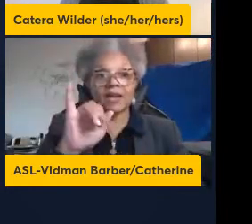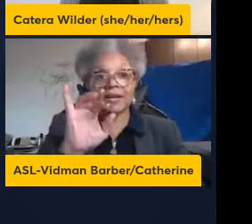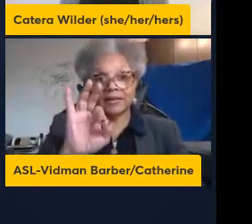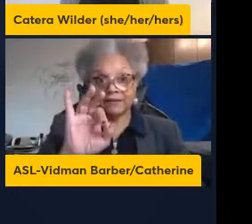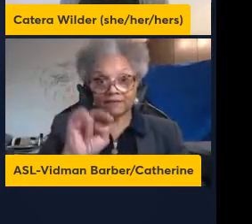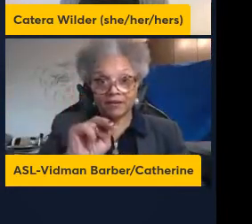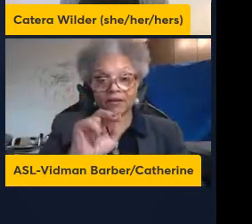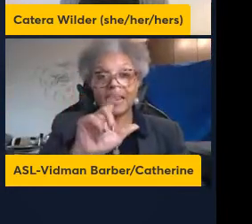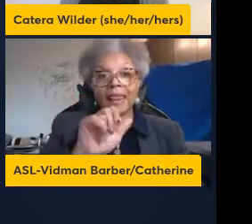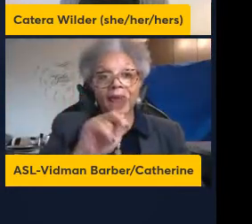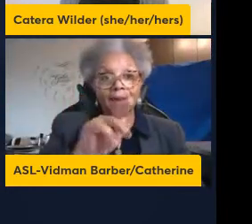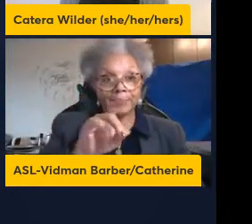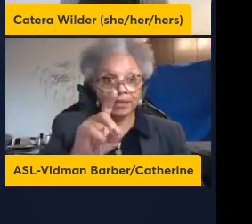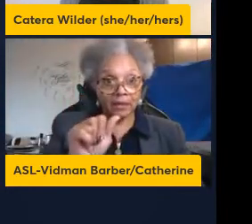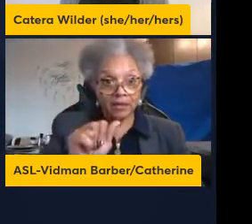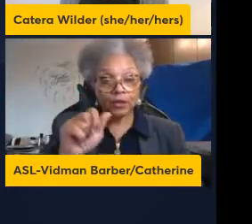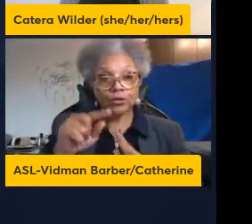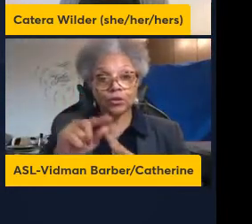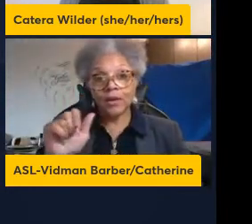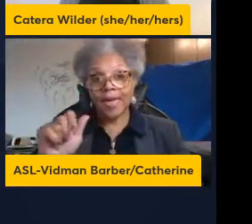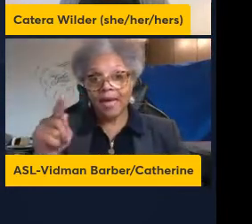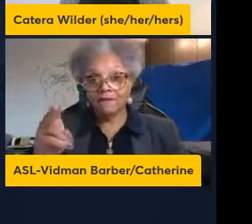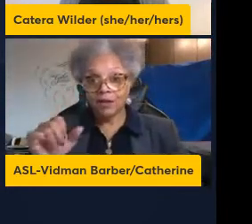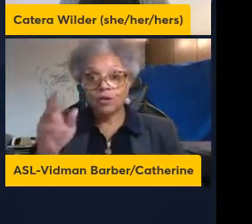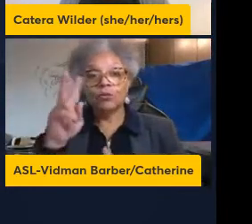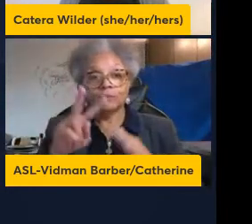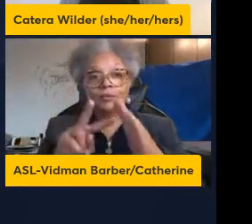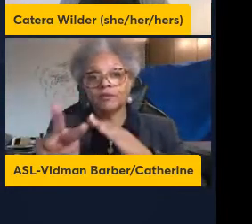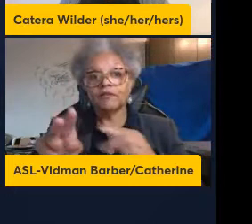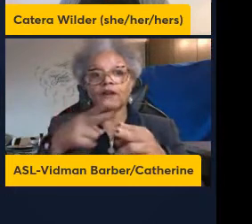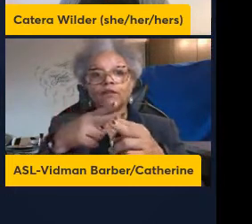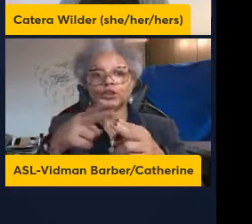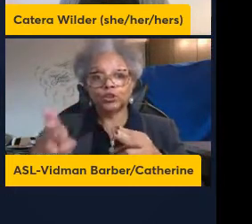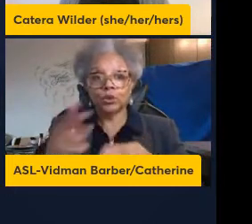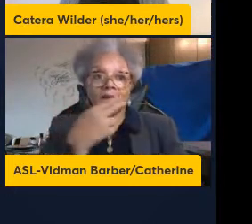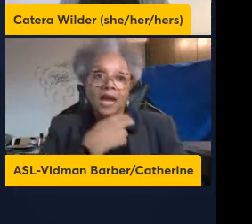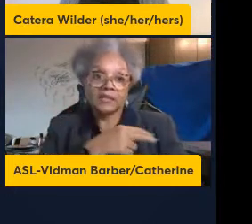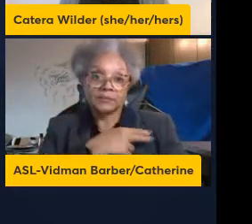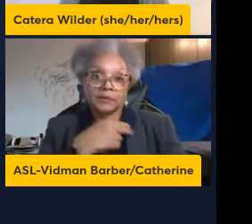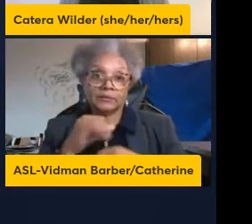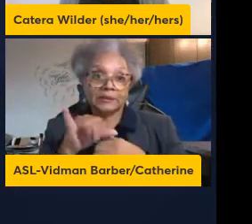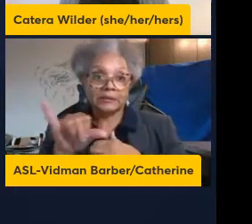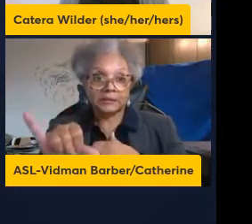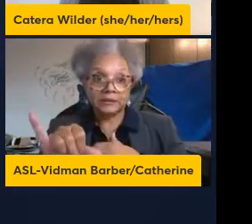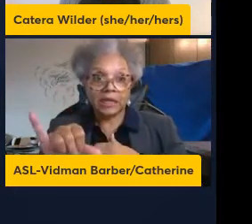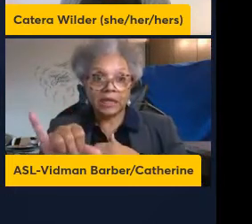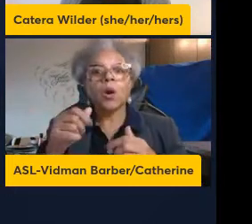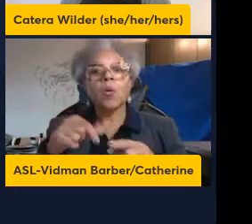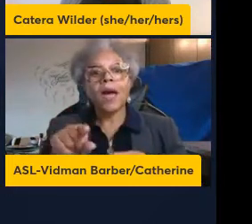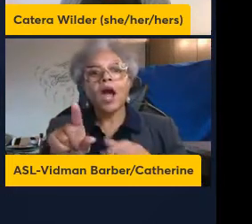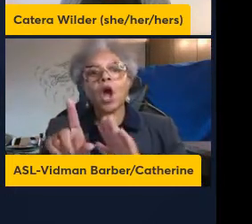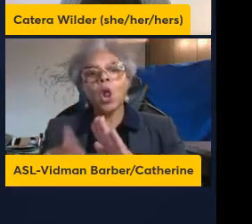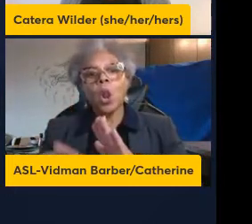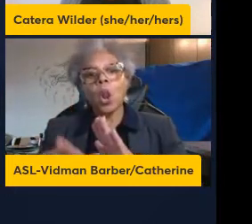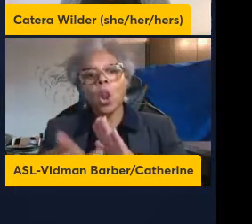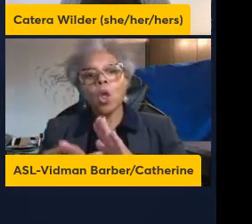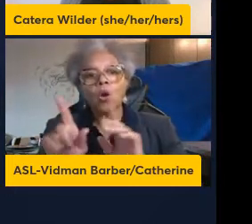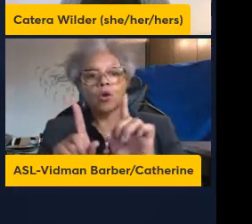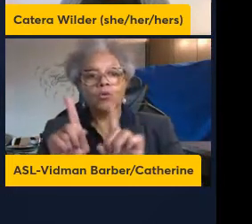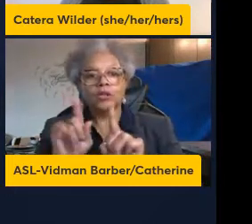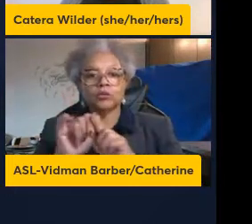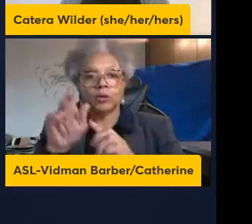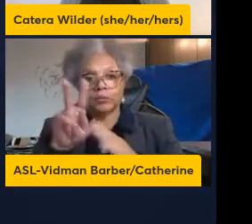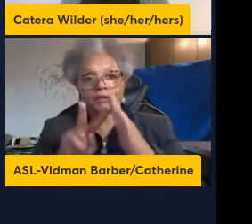alpha was predictive of shorter hospitalization times, while lower ratios were predictive of